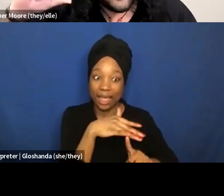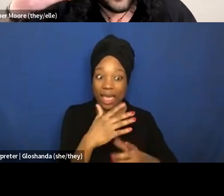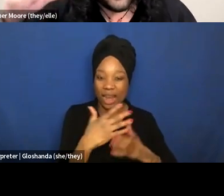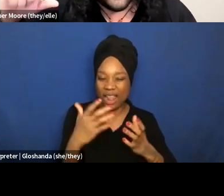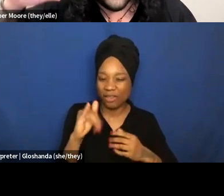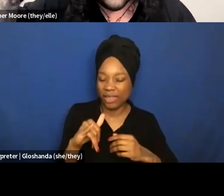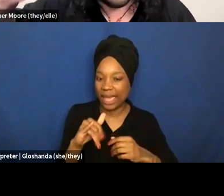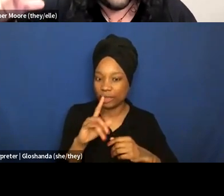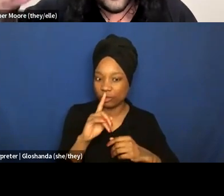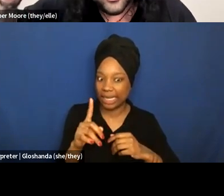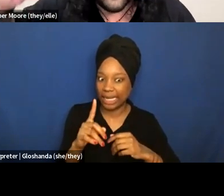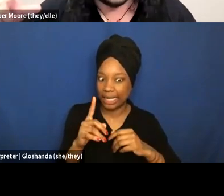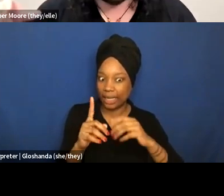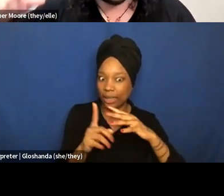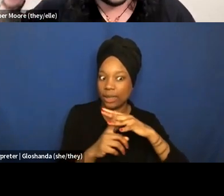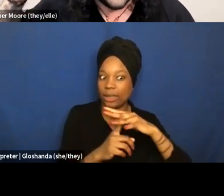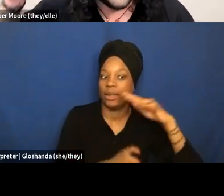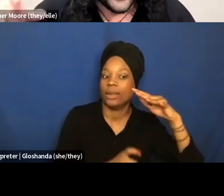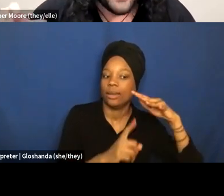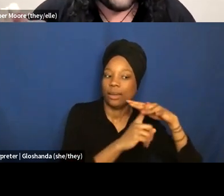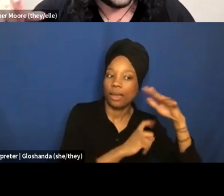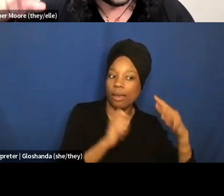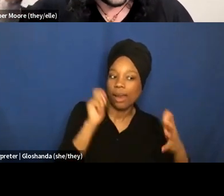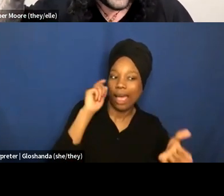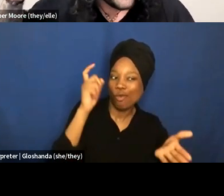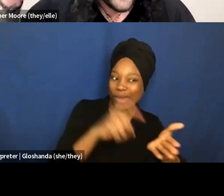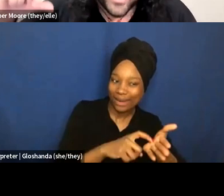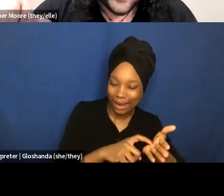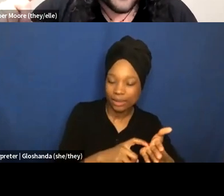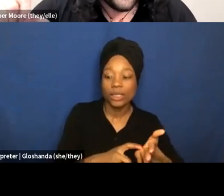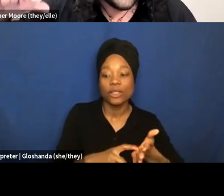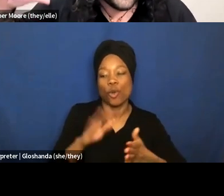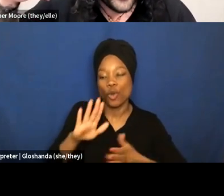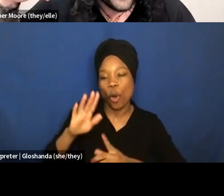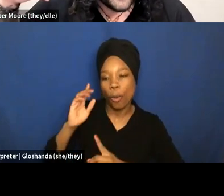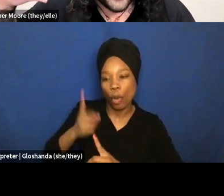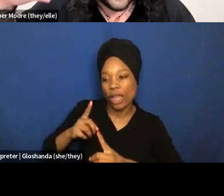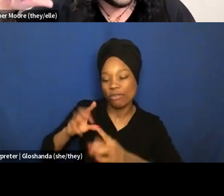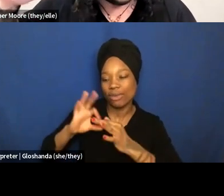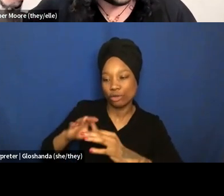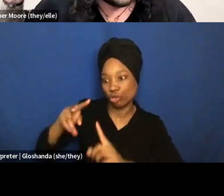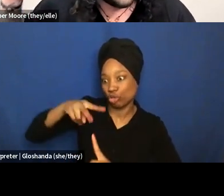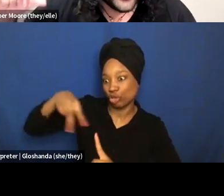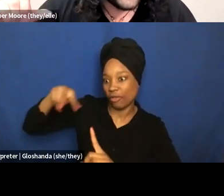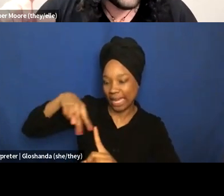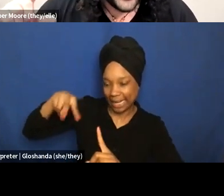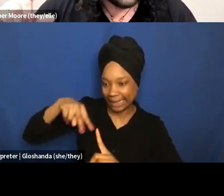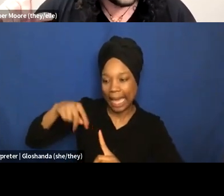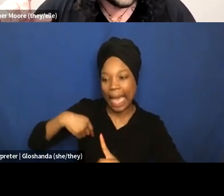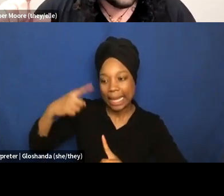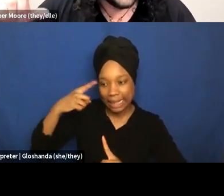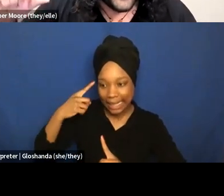So to your point on surveillance and that piece, that's something that I think in terms of